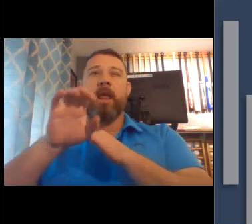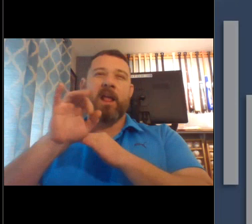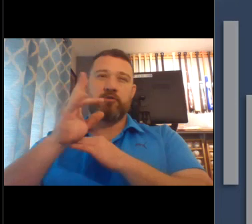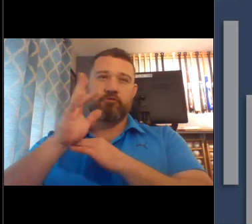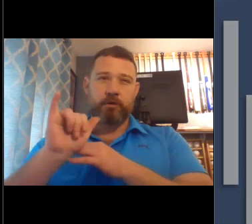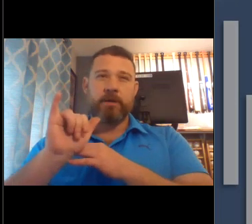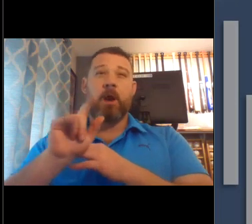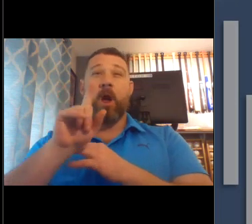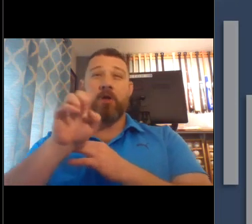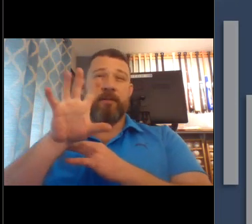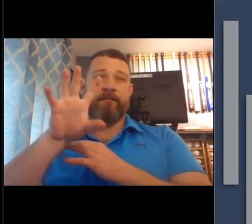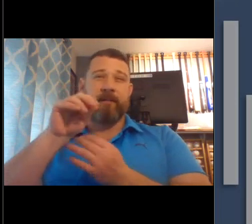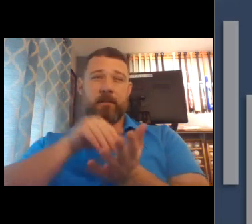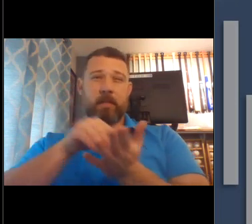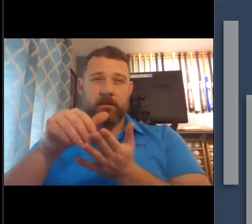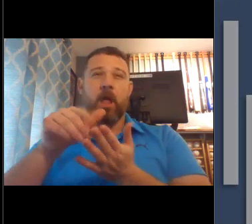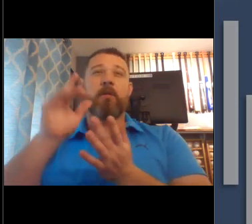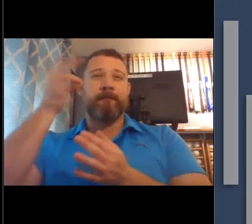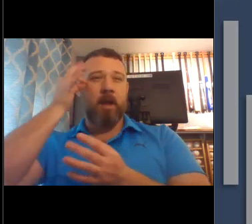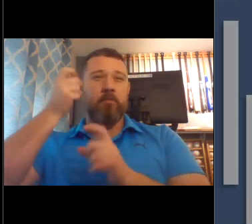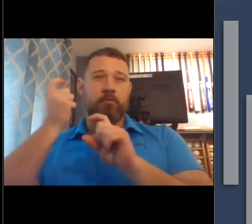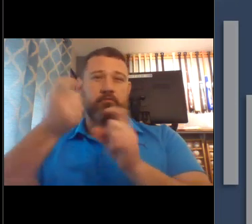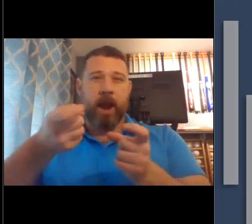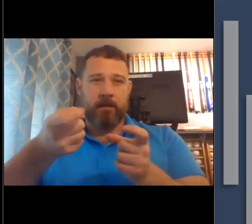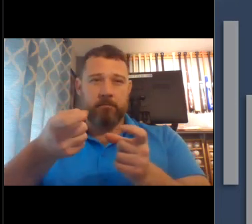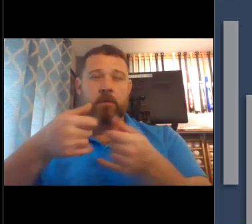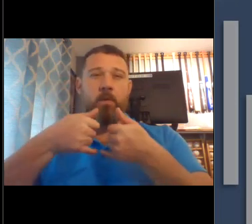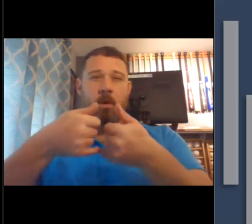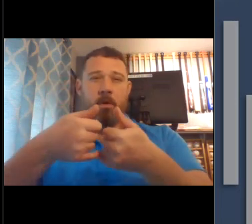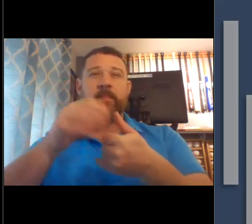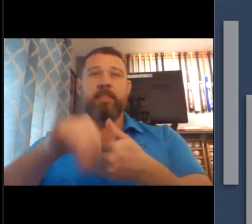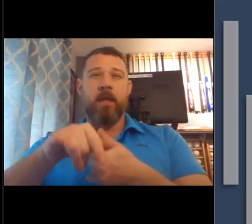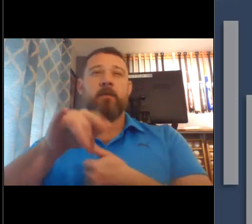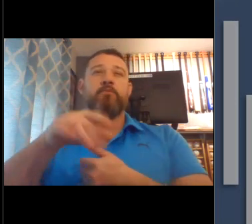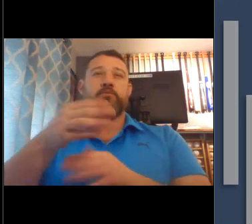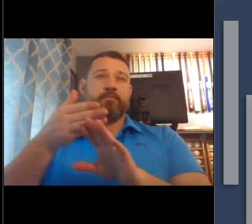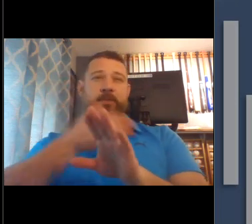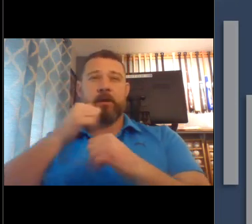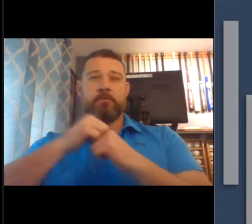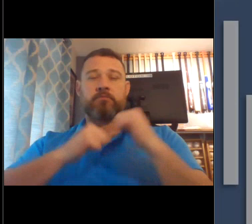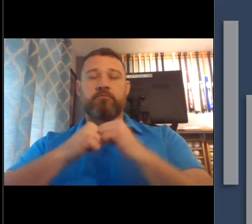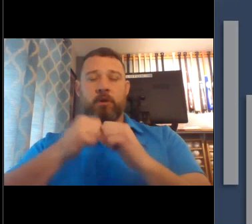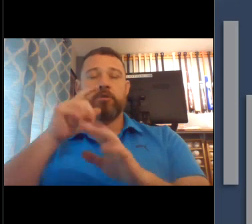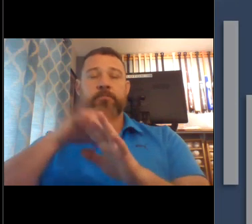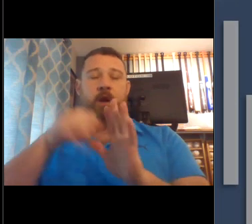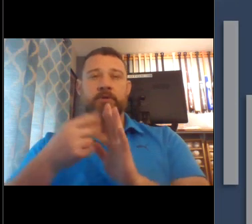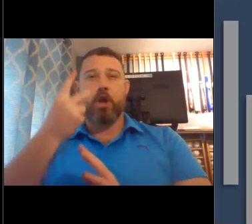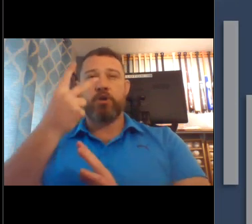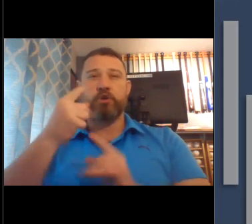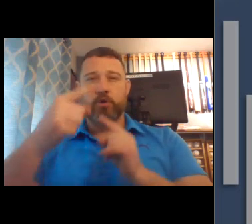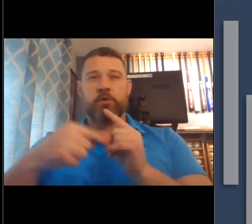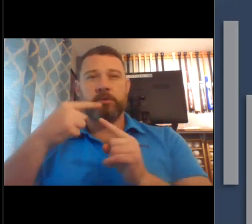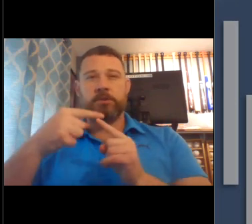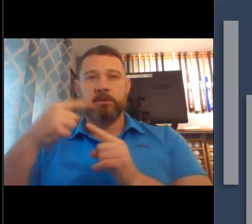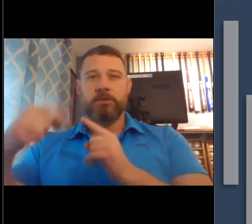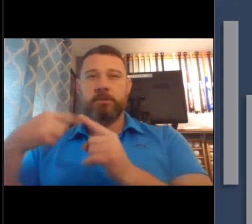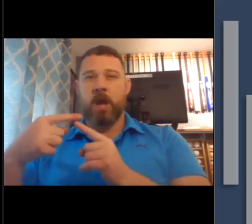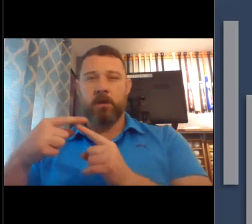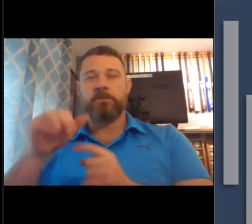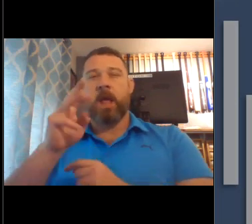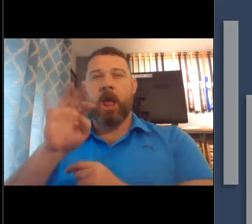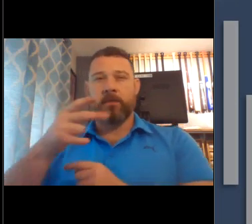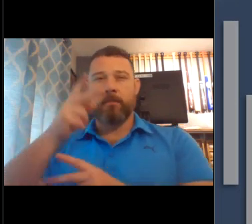million federal grant award. The Commission funded pre-construction for this project in 2 cycles of the Trade Corridor Enhancement Program, and